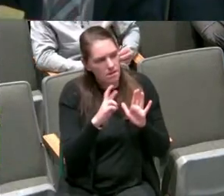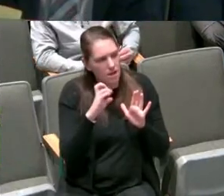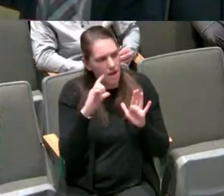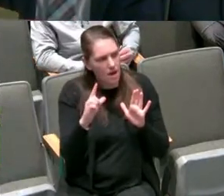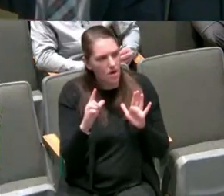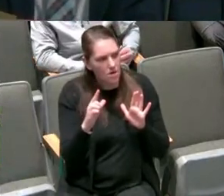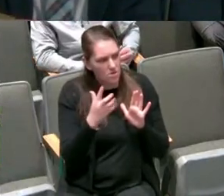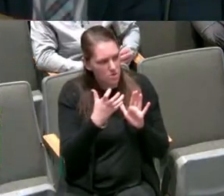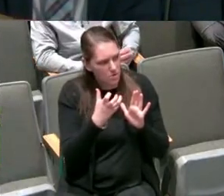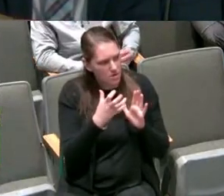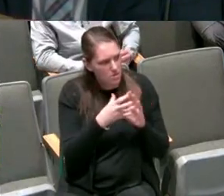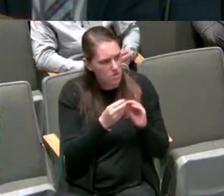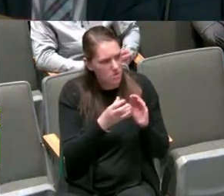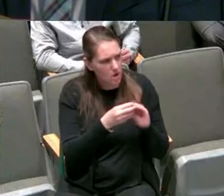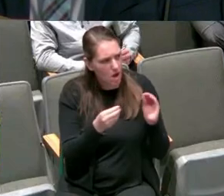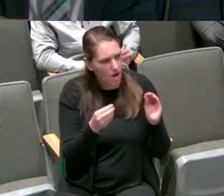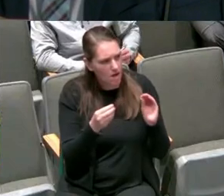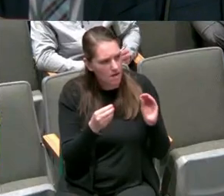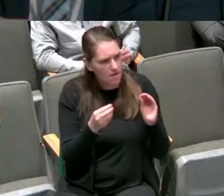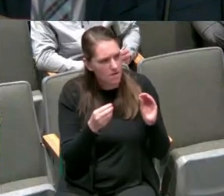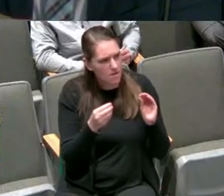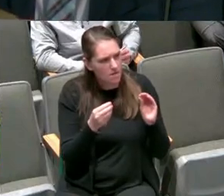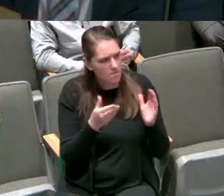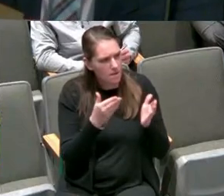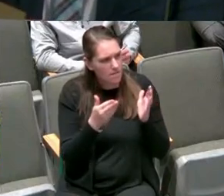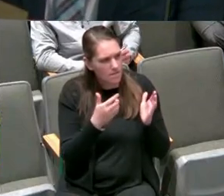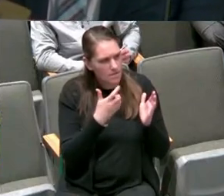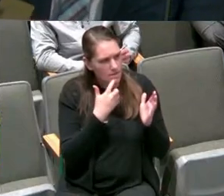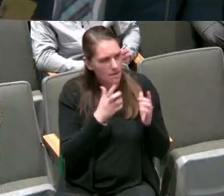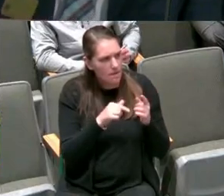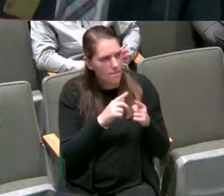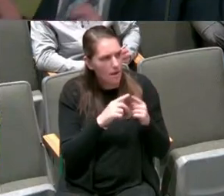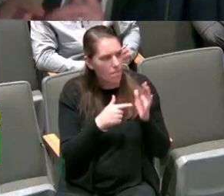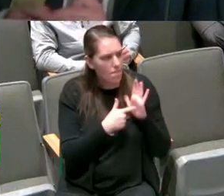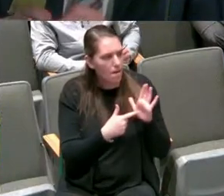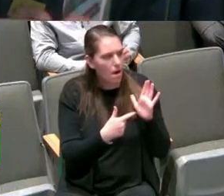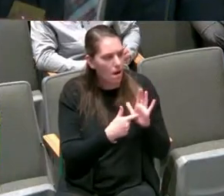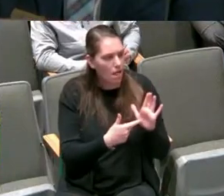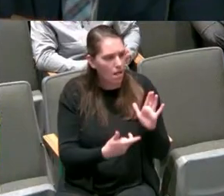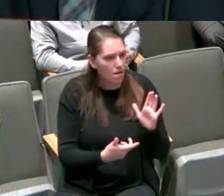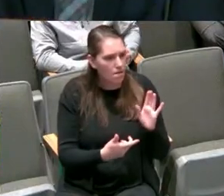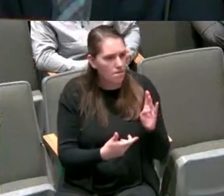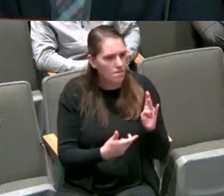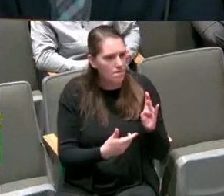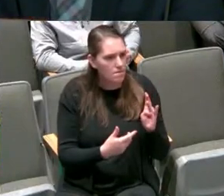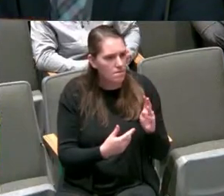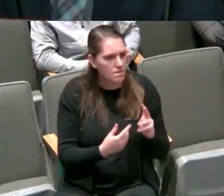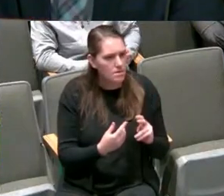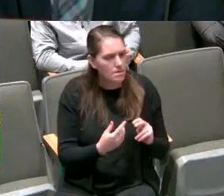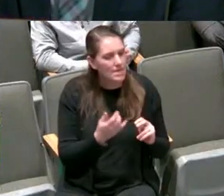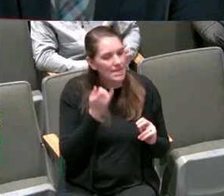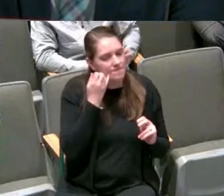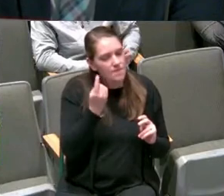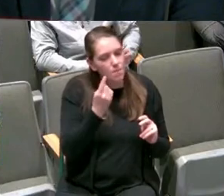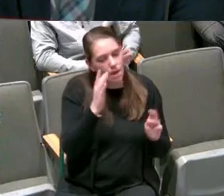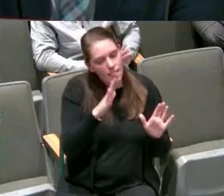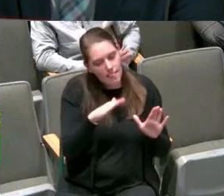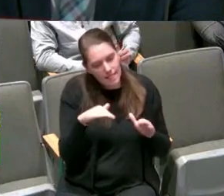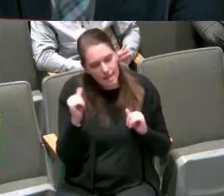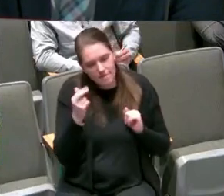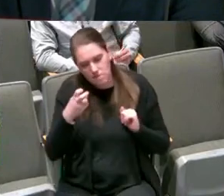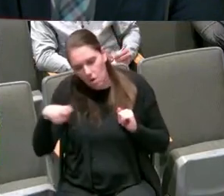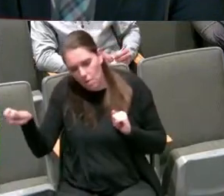do you want to talk I mean maybe say something about the model but but someone leaving and going to private school